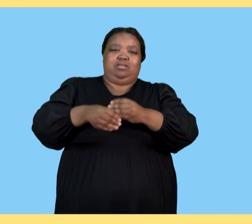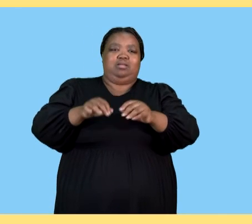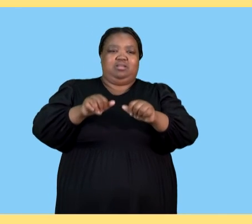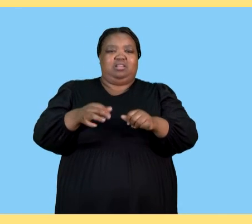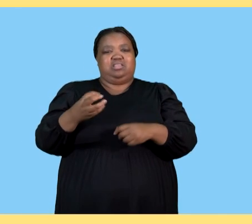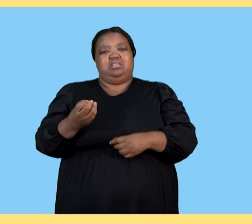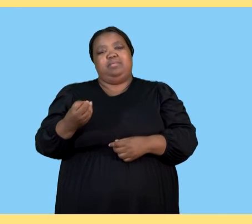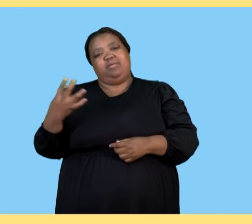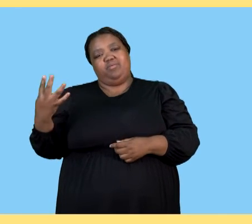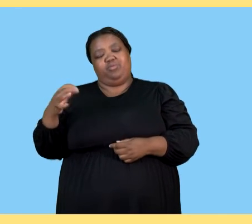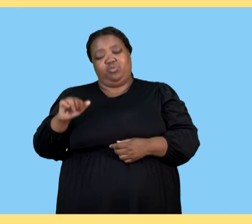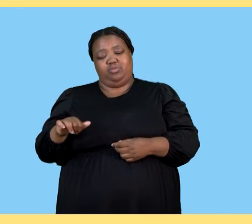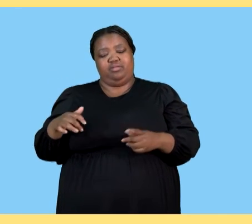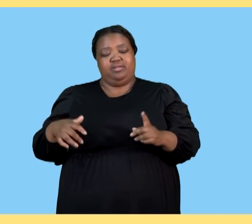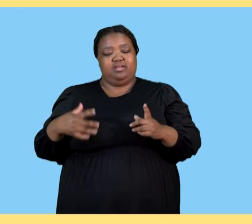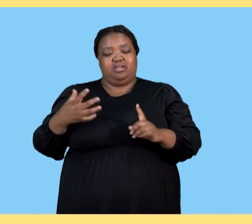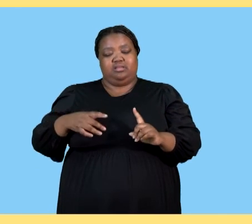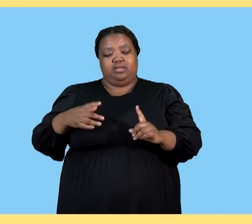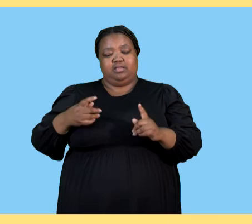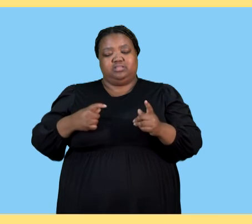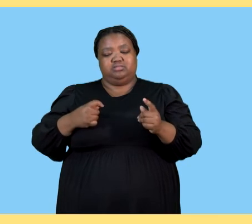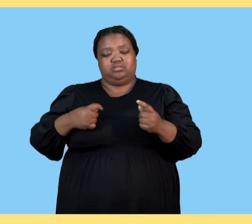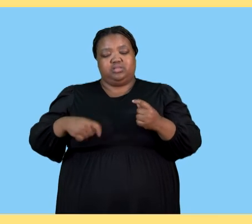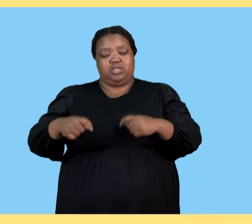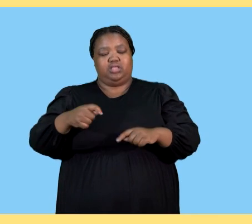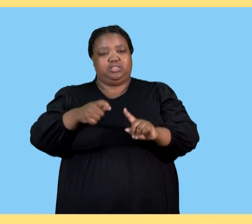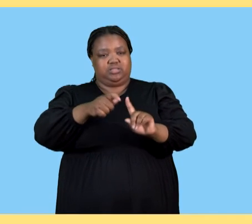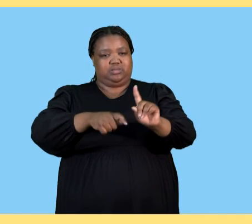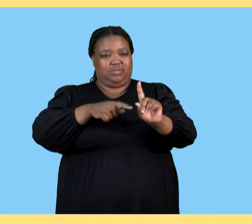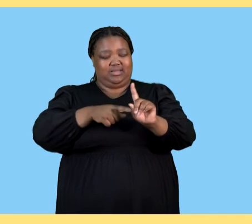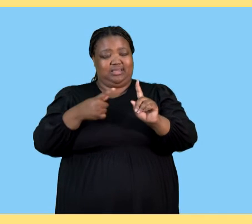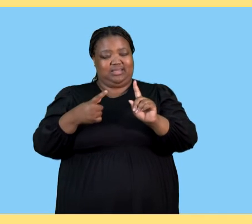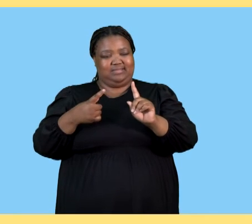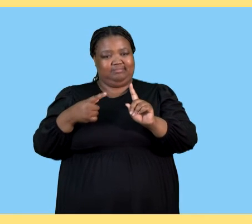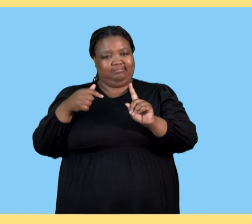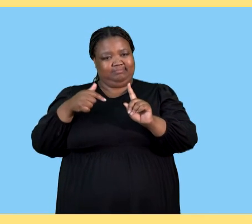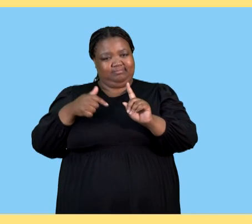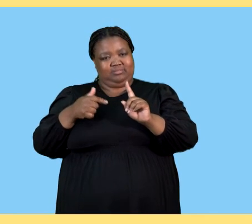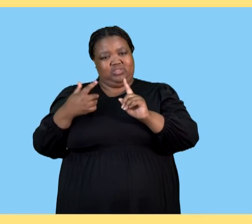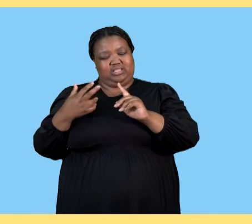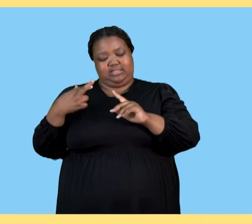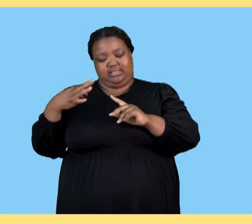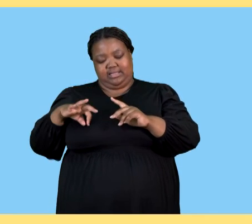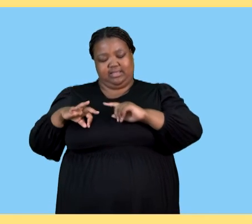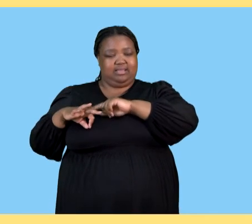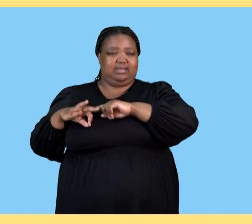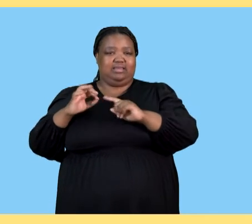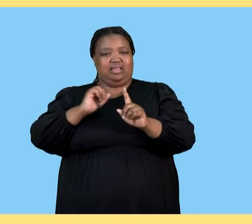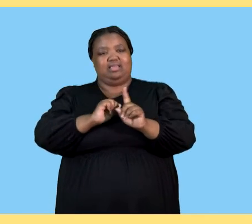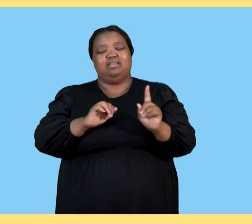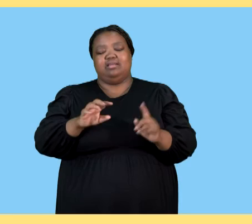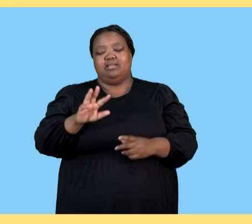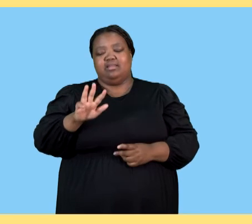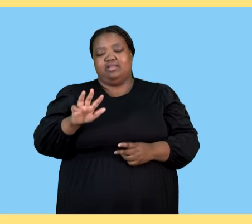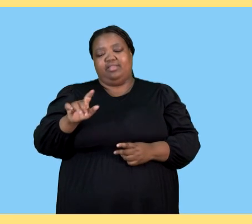here. Number 4, the salary of the salesperson, 9,000. I also have it